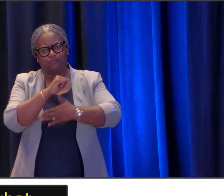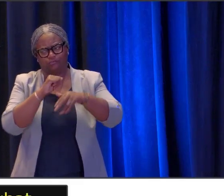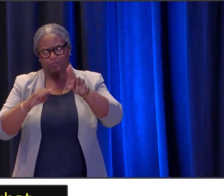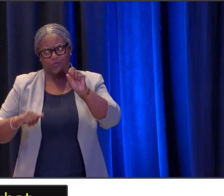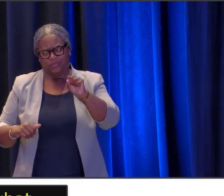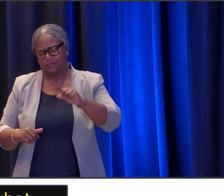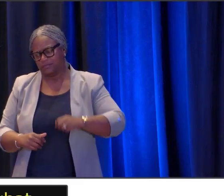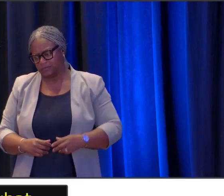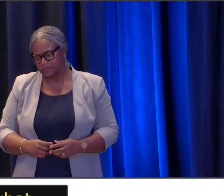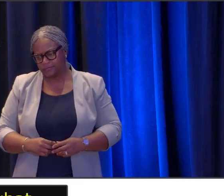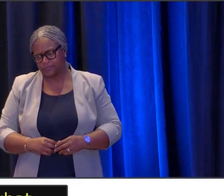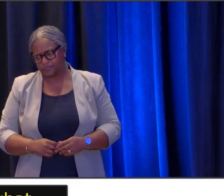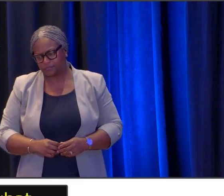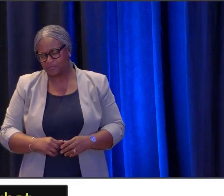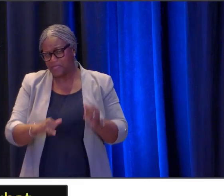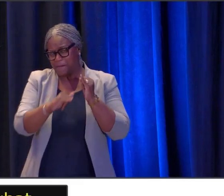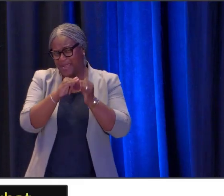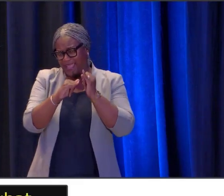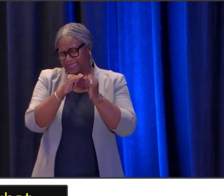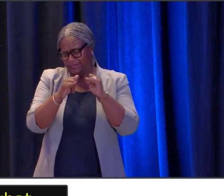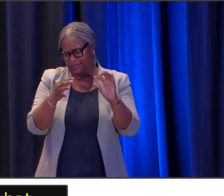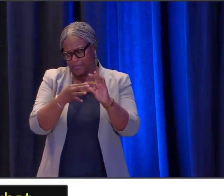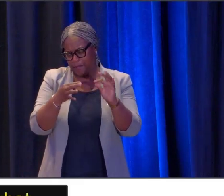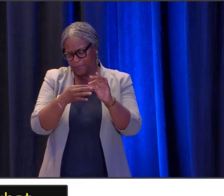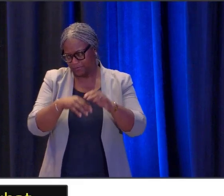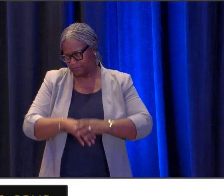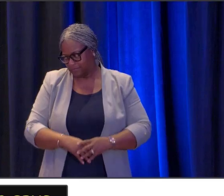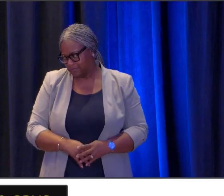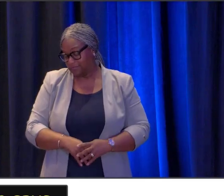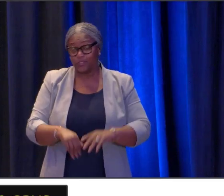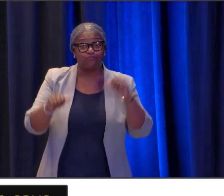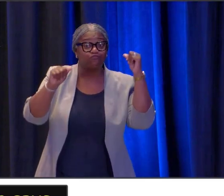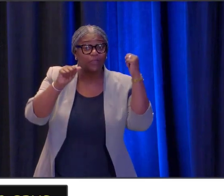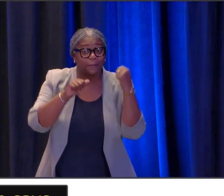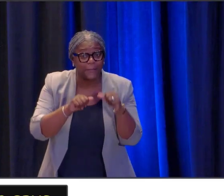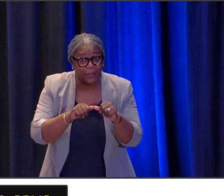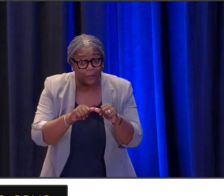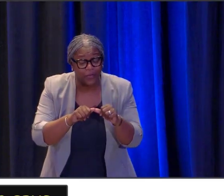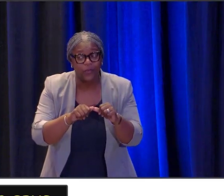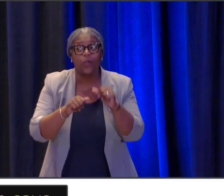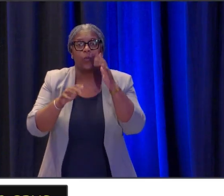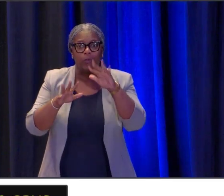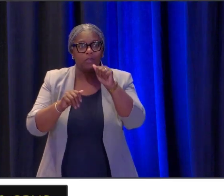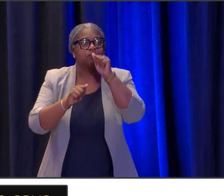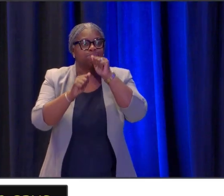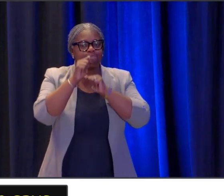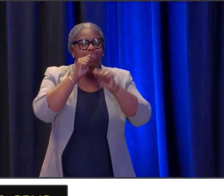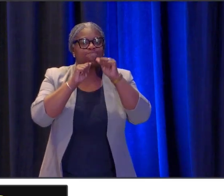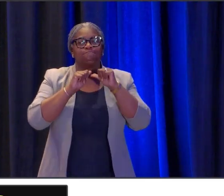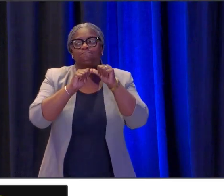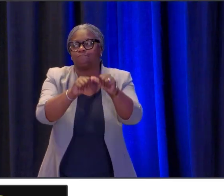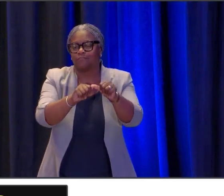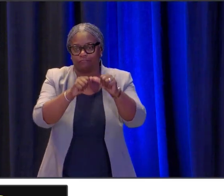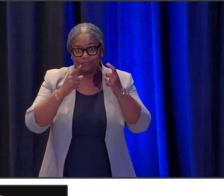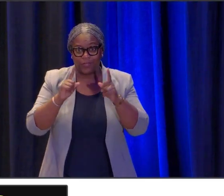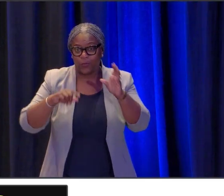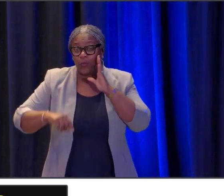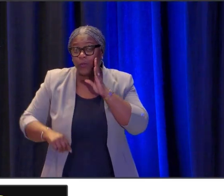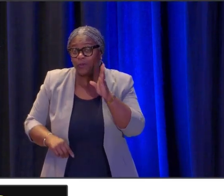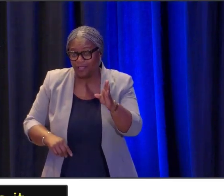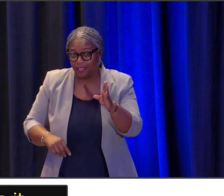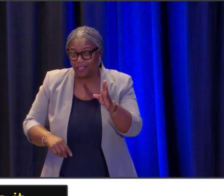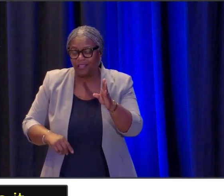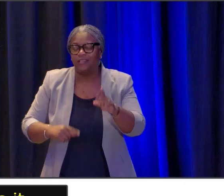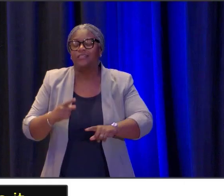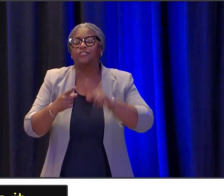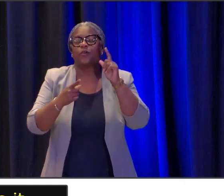And so, lastly, just remember, we will make it through it, and when we do, we will put things